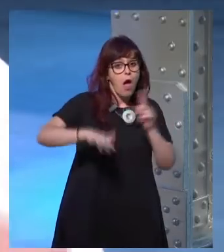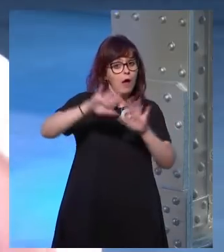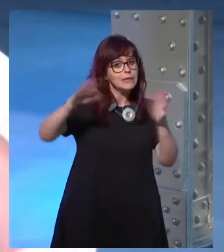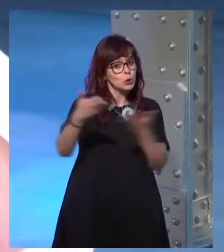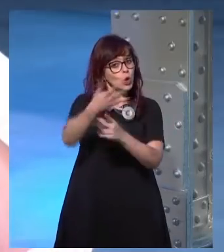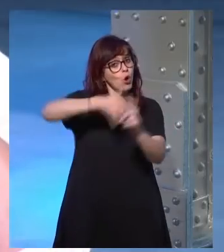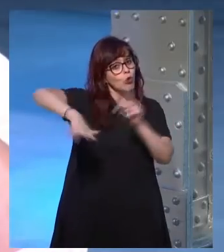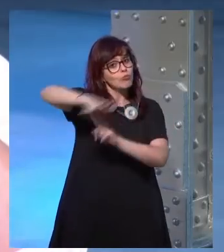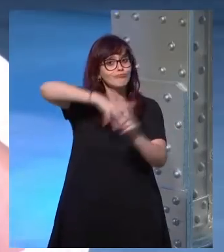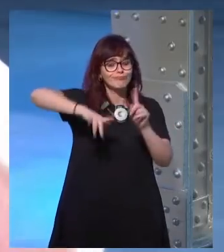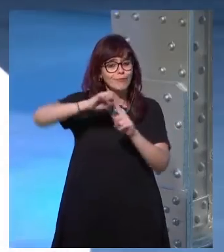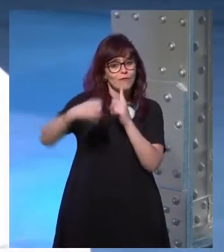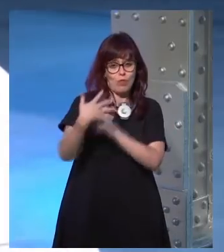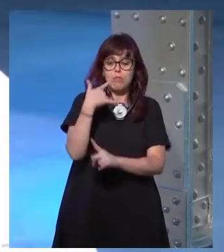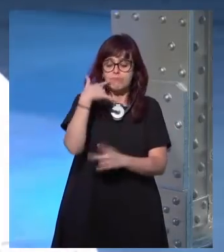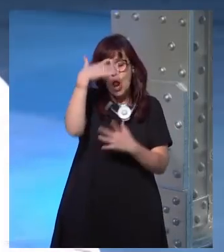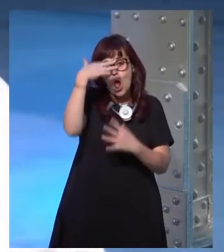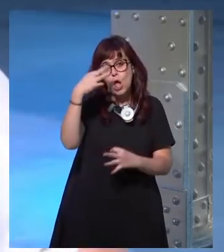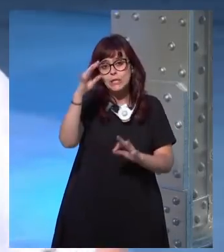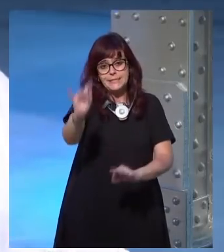writing.